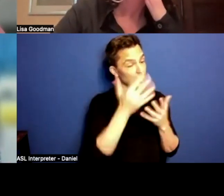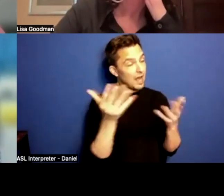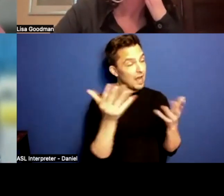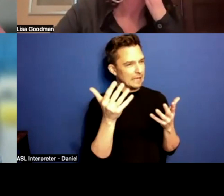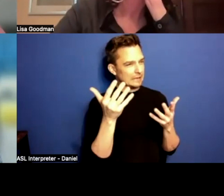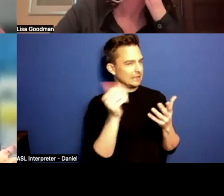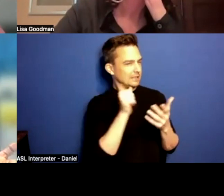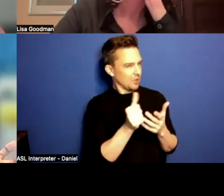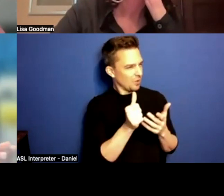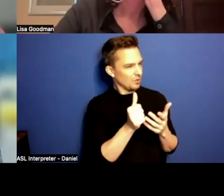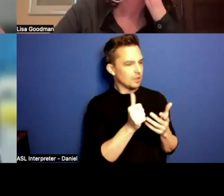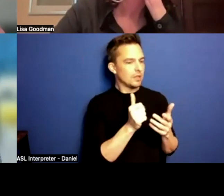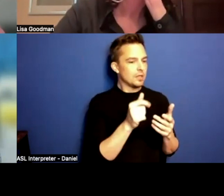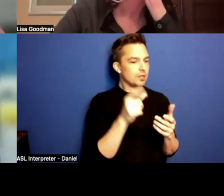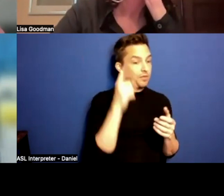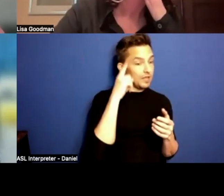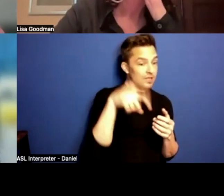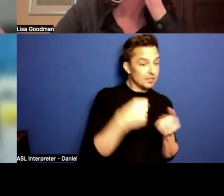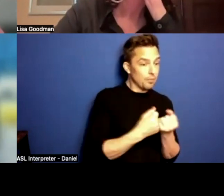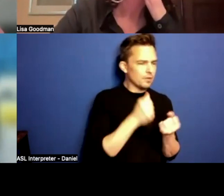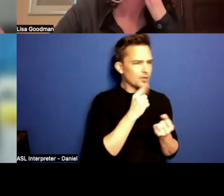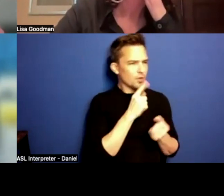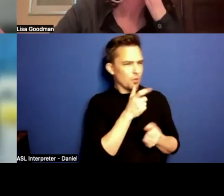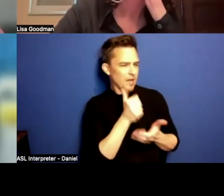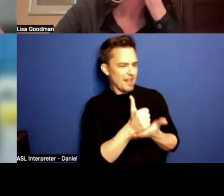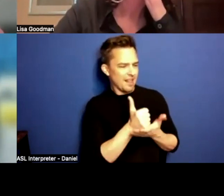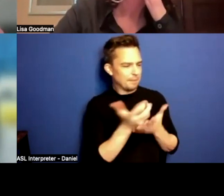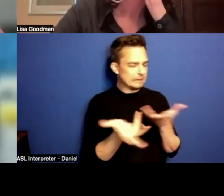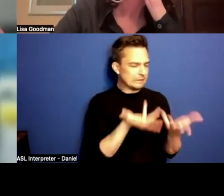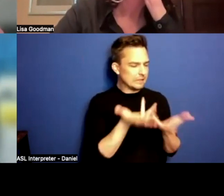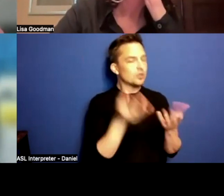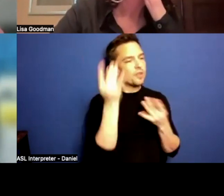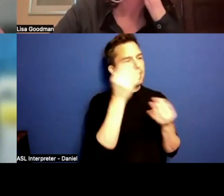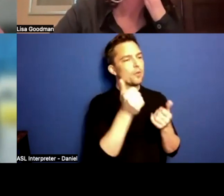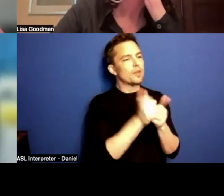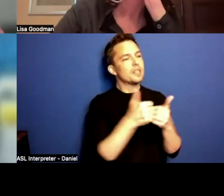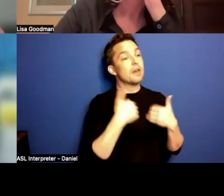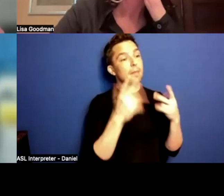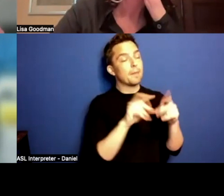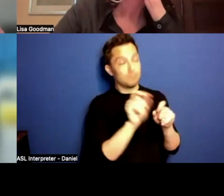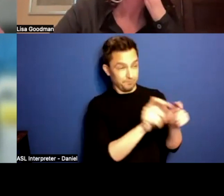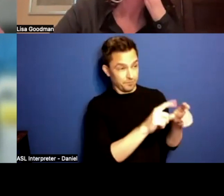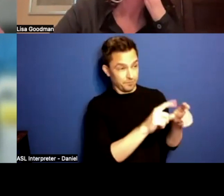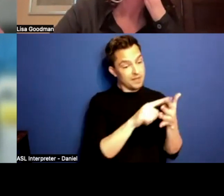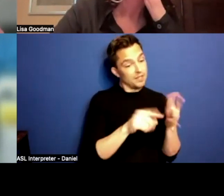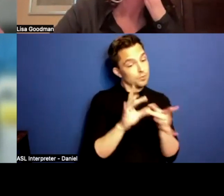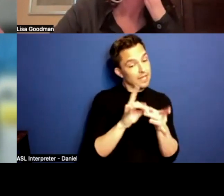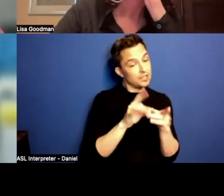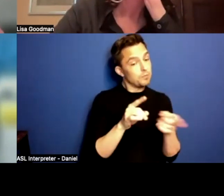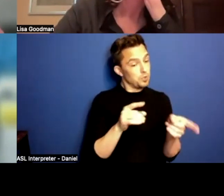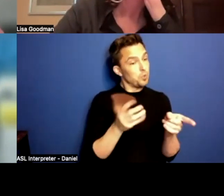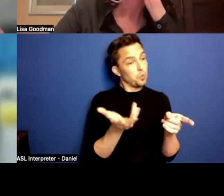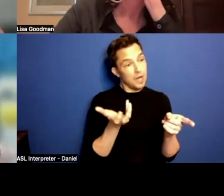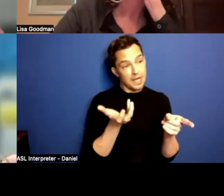some support, but you don't have people who can help you. So really thinking with young people about, are those relationships that you